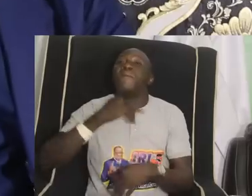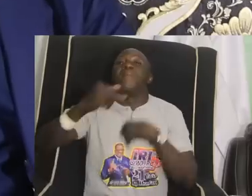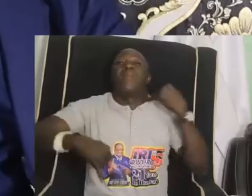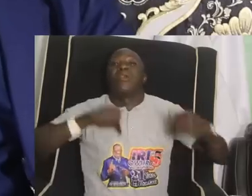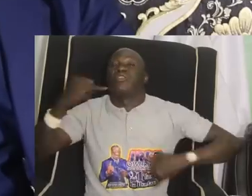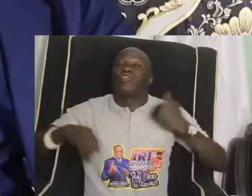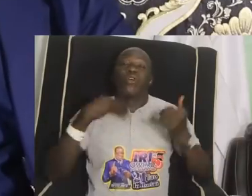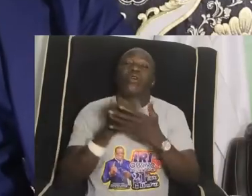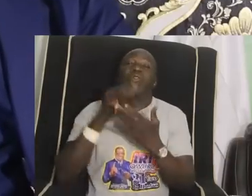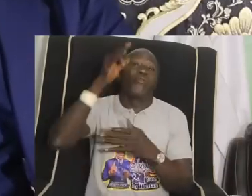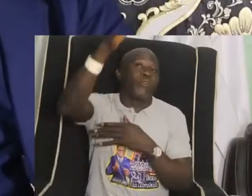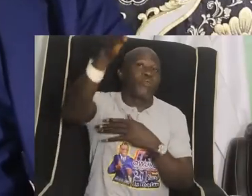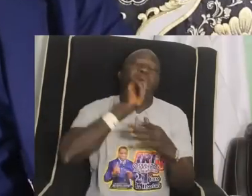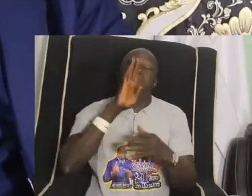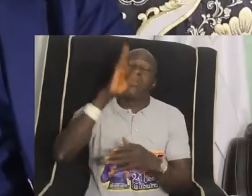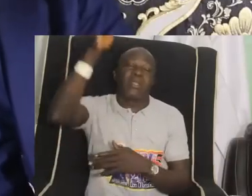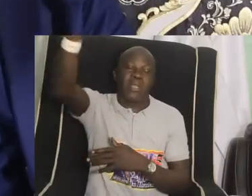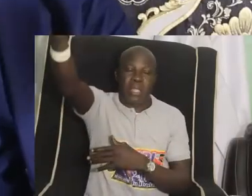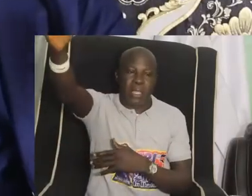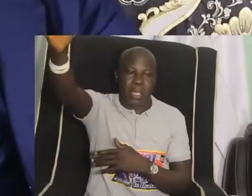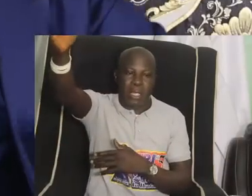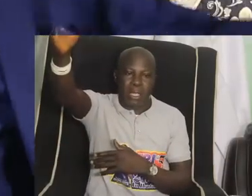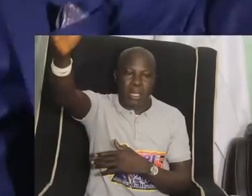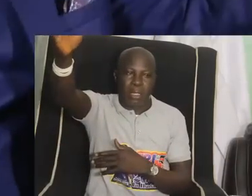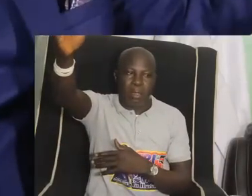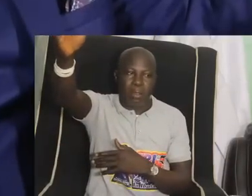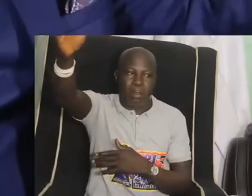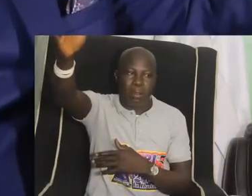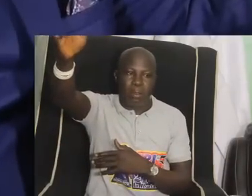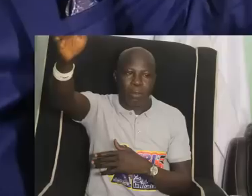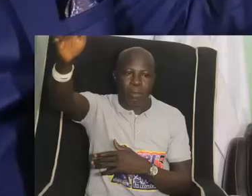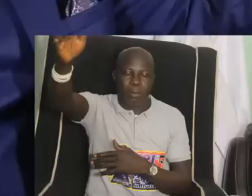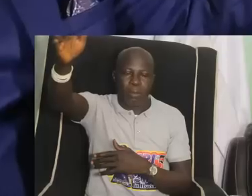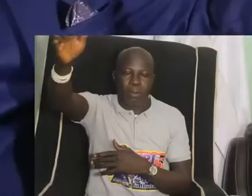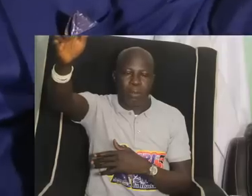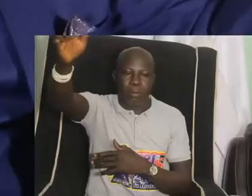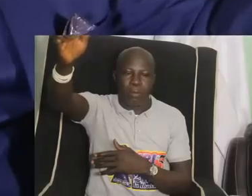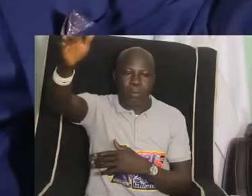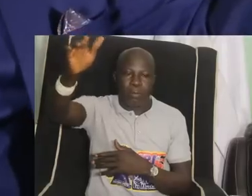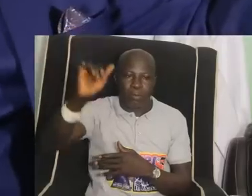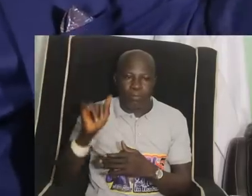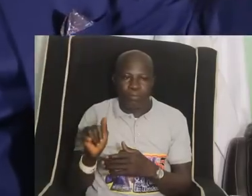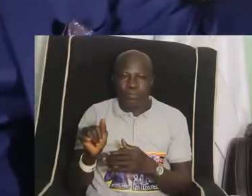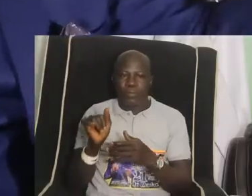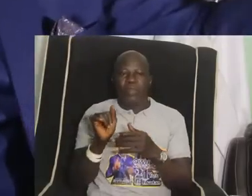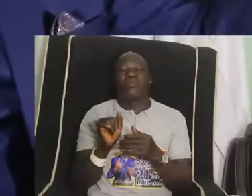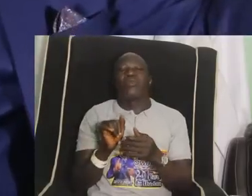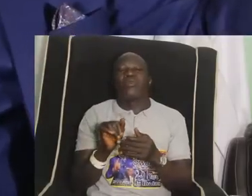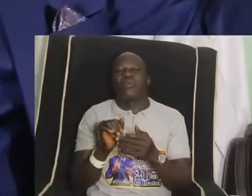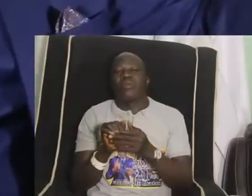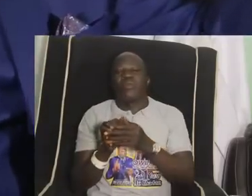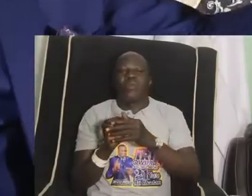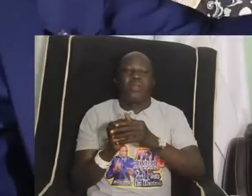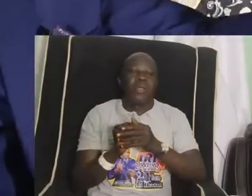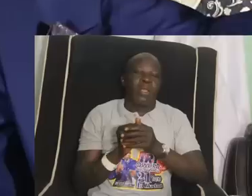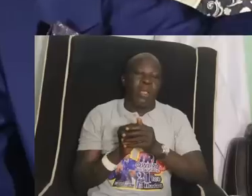debe. Ayo waju mi ma debe. I will get the joy of my colorful. I'm bright. I'm on